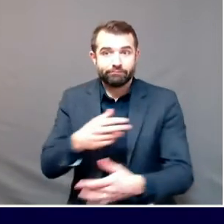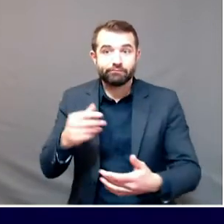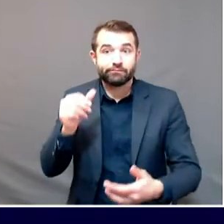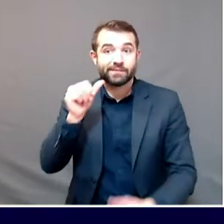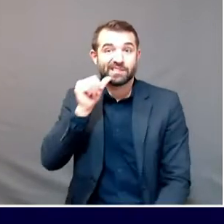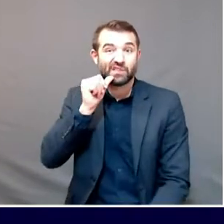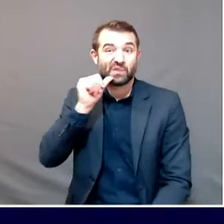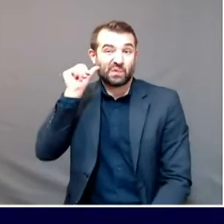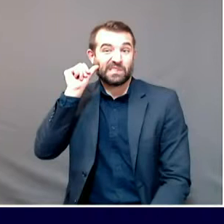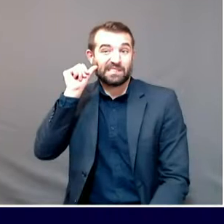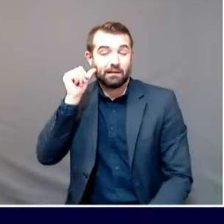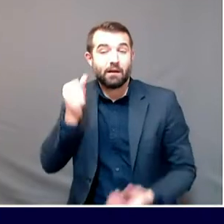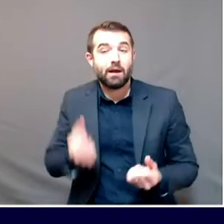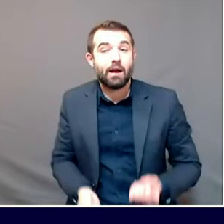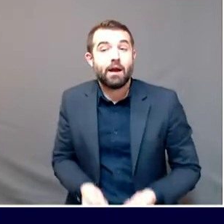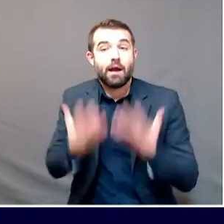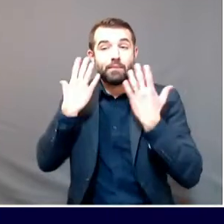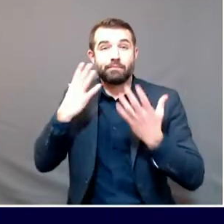cumulative now